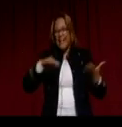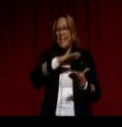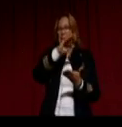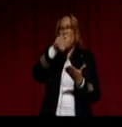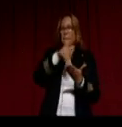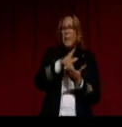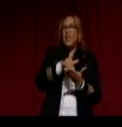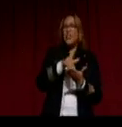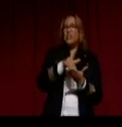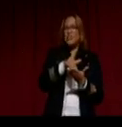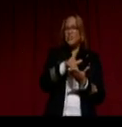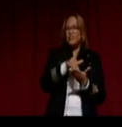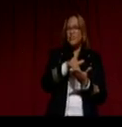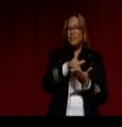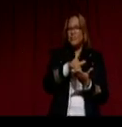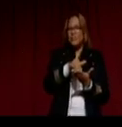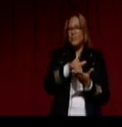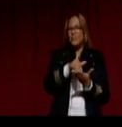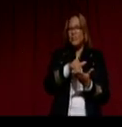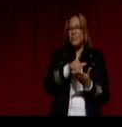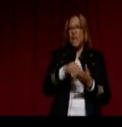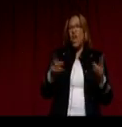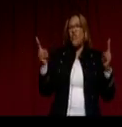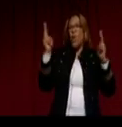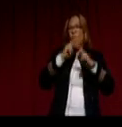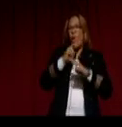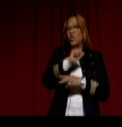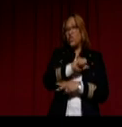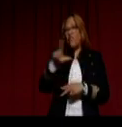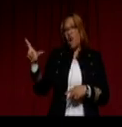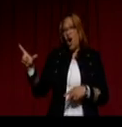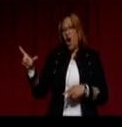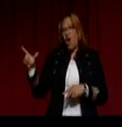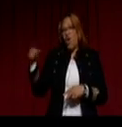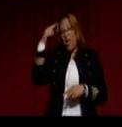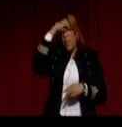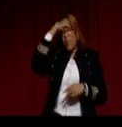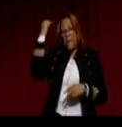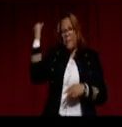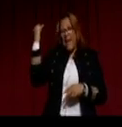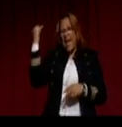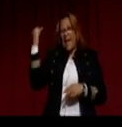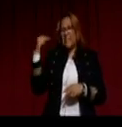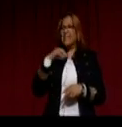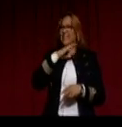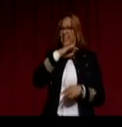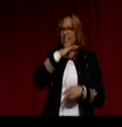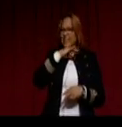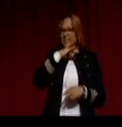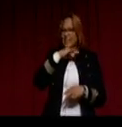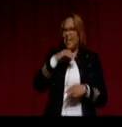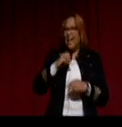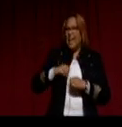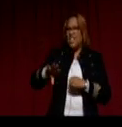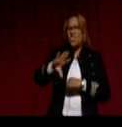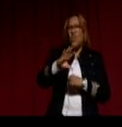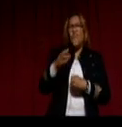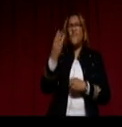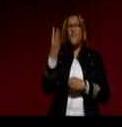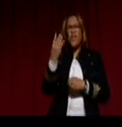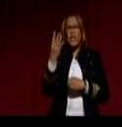Ages, probably the worst of all, the Black Death hit Europe in the 14th century.